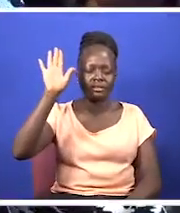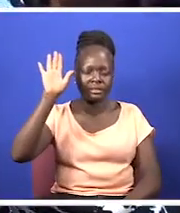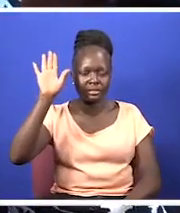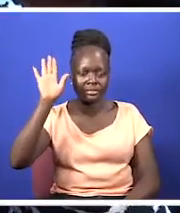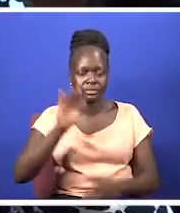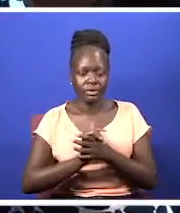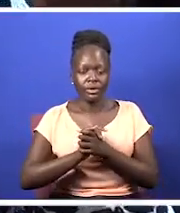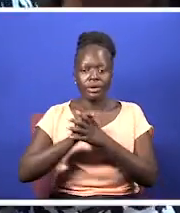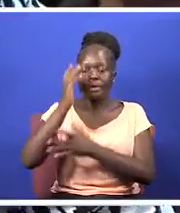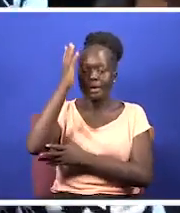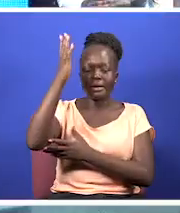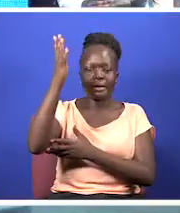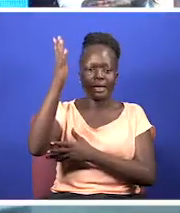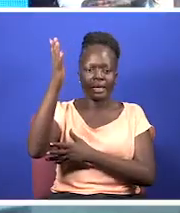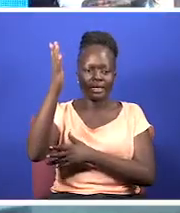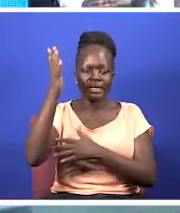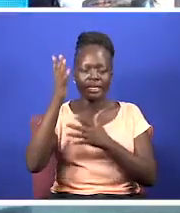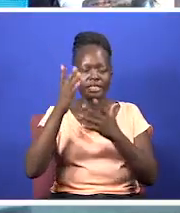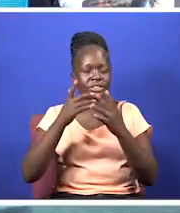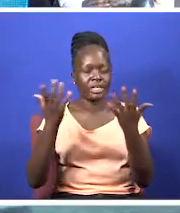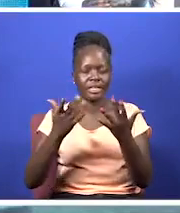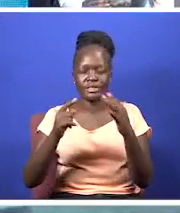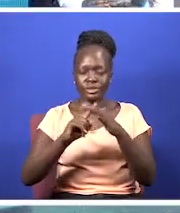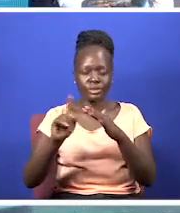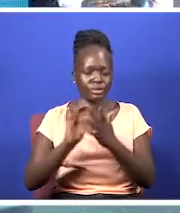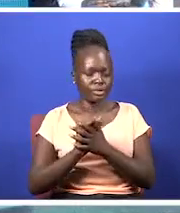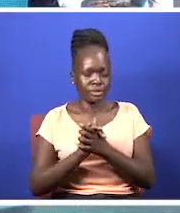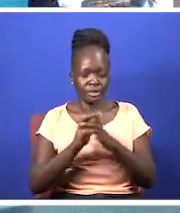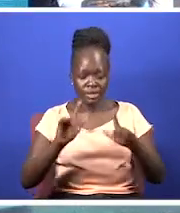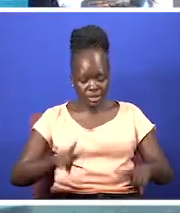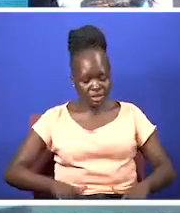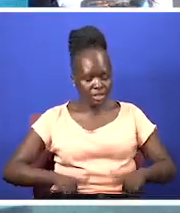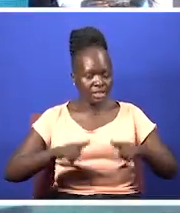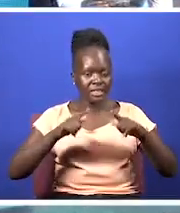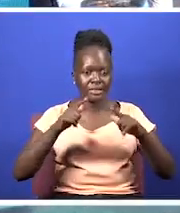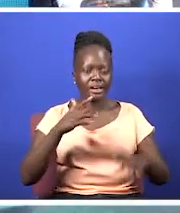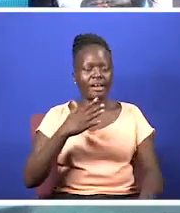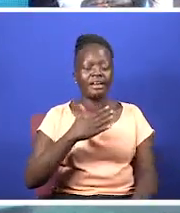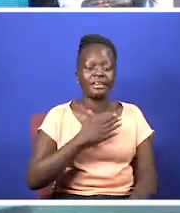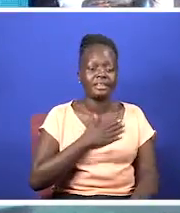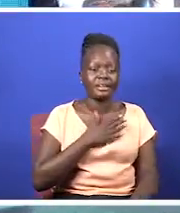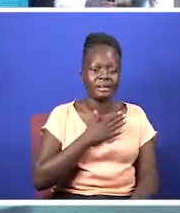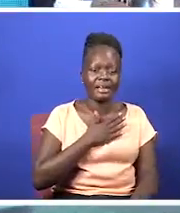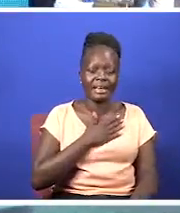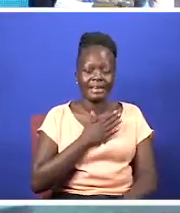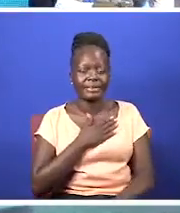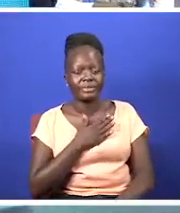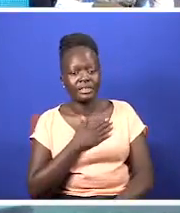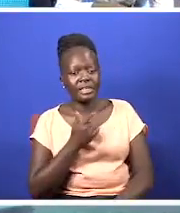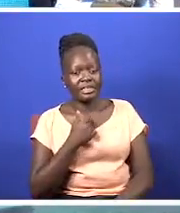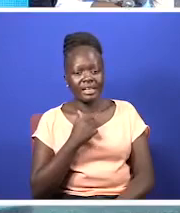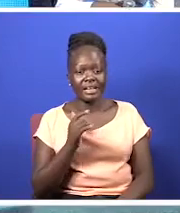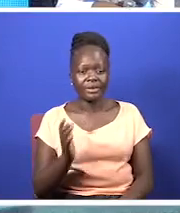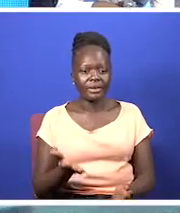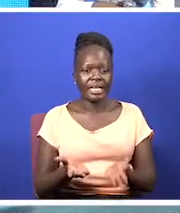kuabudu. You're worthy. Wewe ni chanzo cha uhai wa.